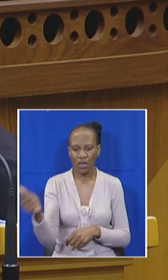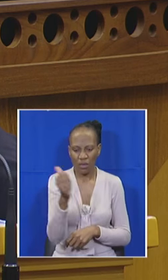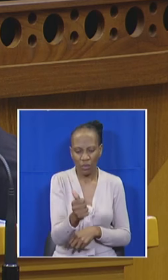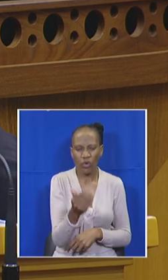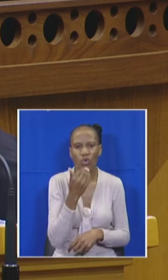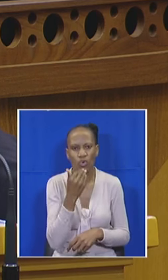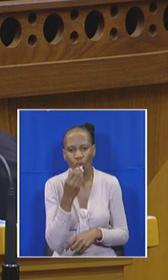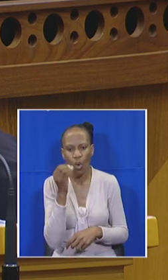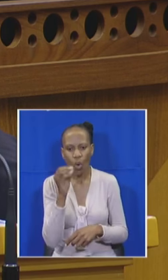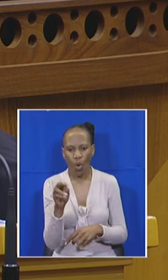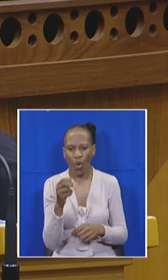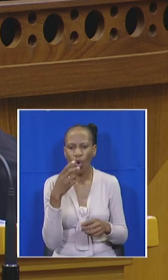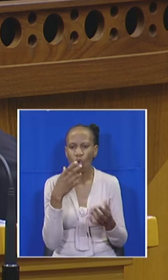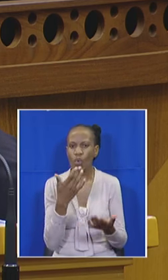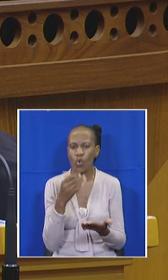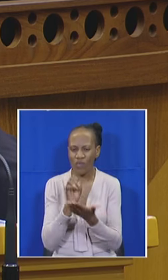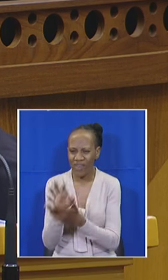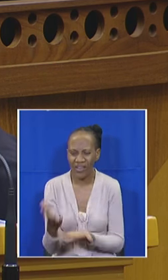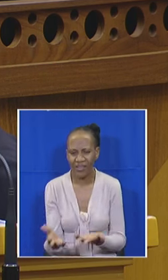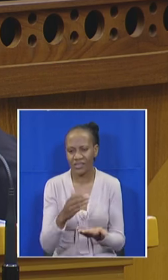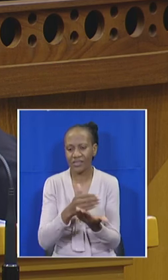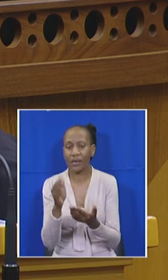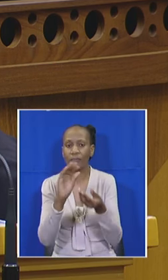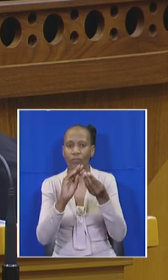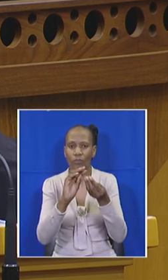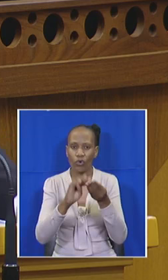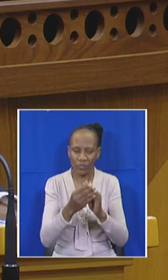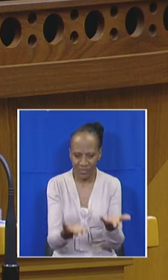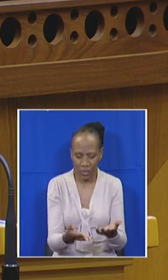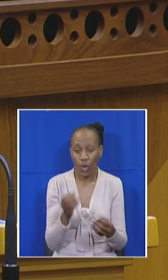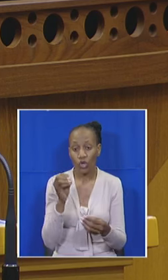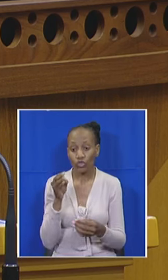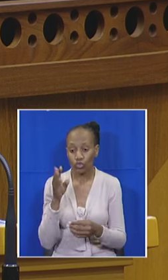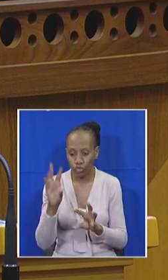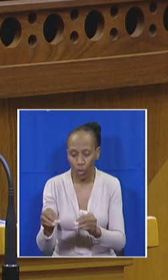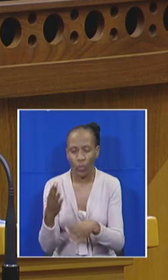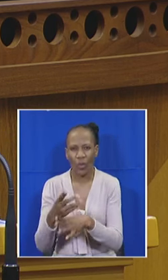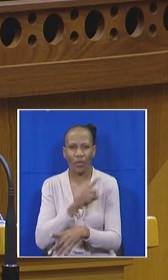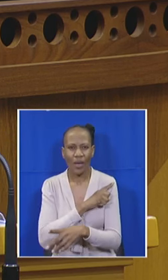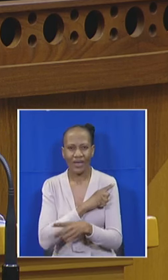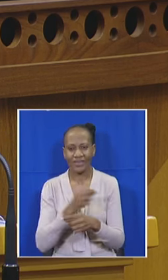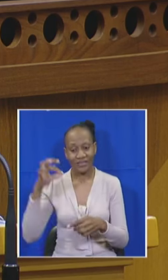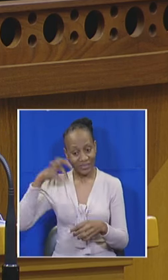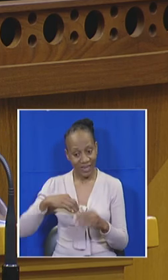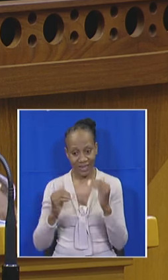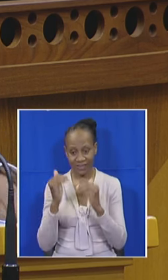in some areas, or stoppages due to wage disputes.